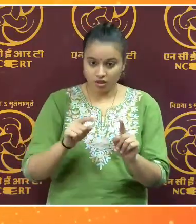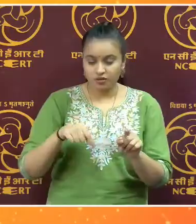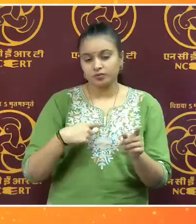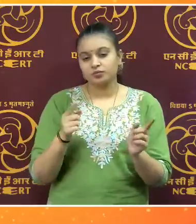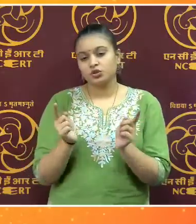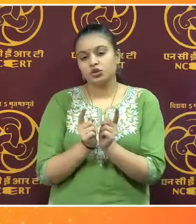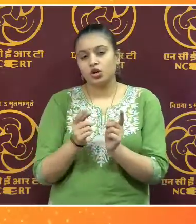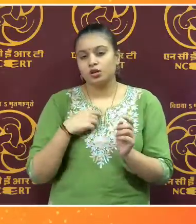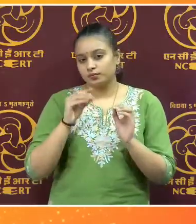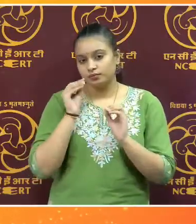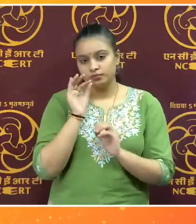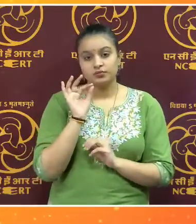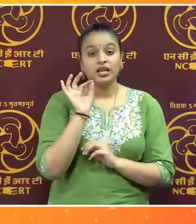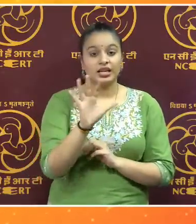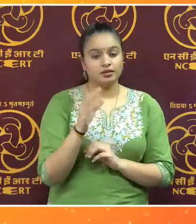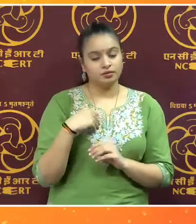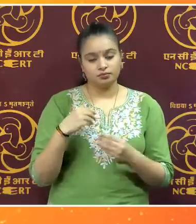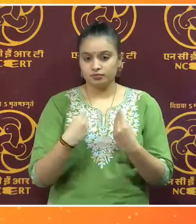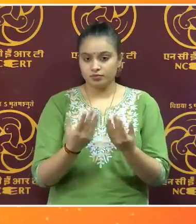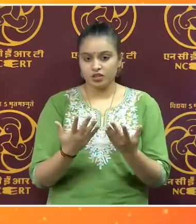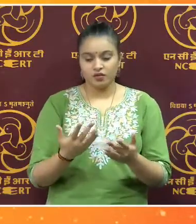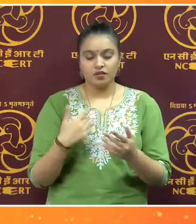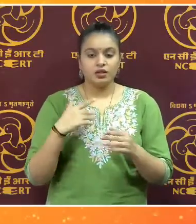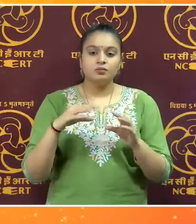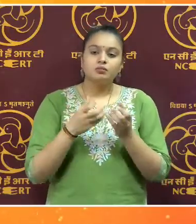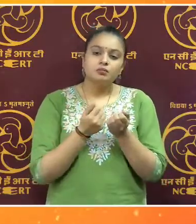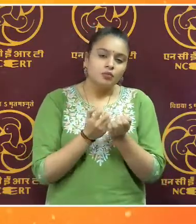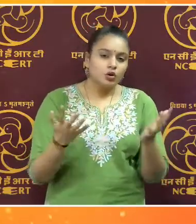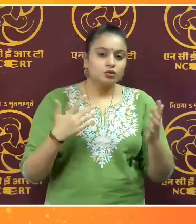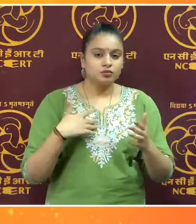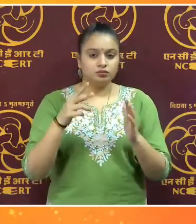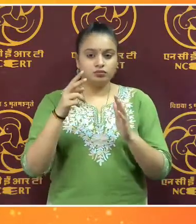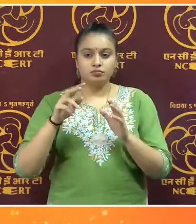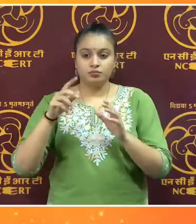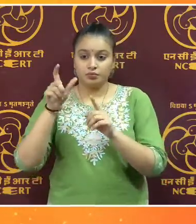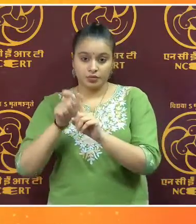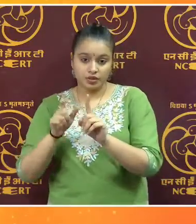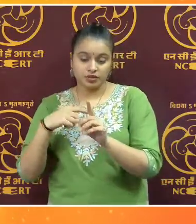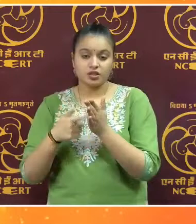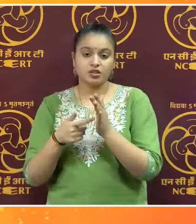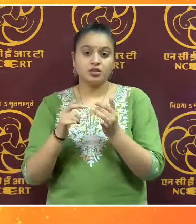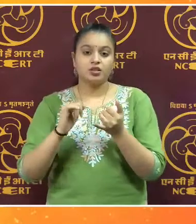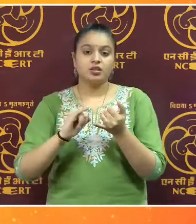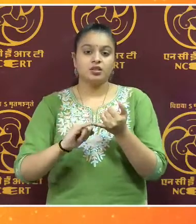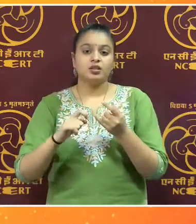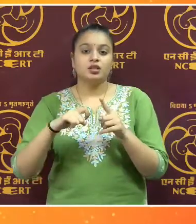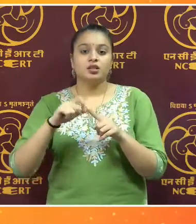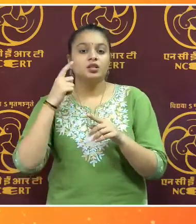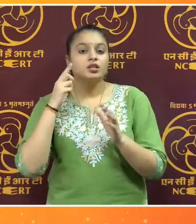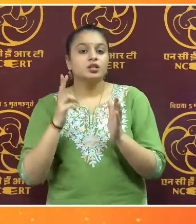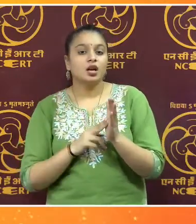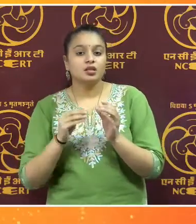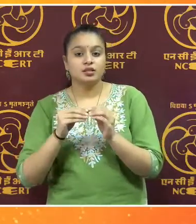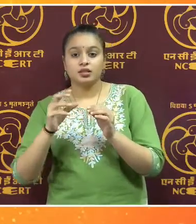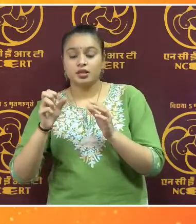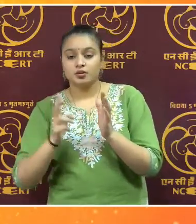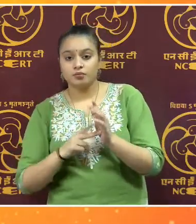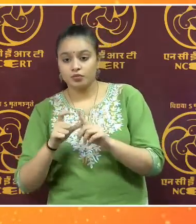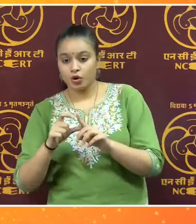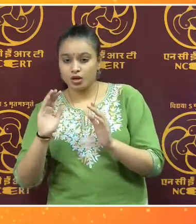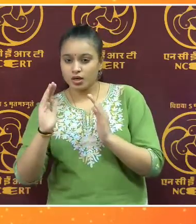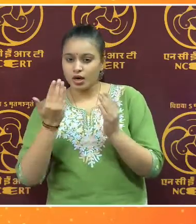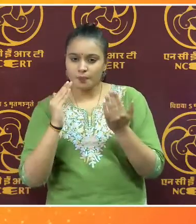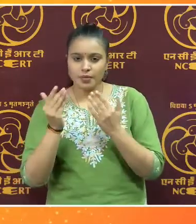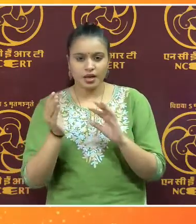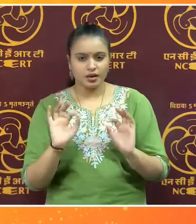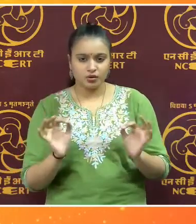the small hint about it. So ma'am, since you have given so much information about the author, Ruskin Bond, I'll not compare Ruskin Bond with the